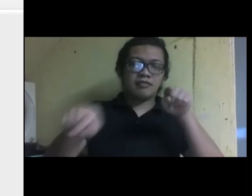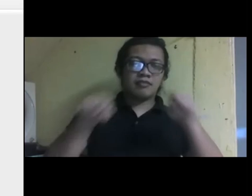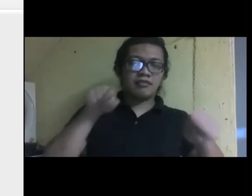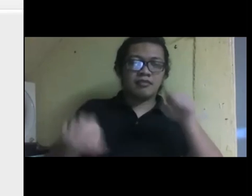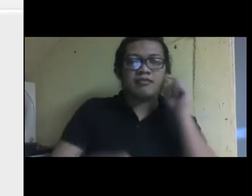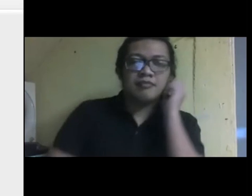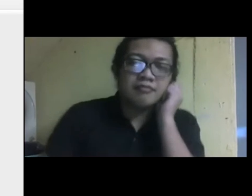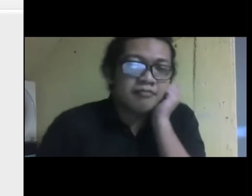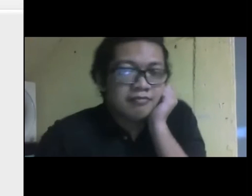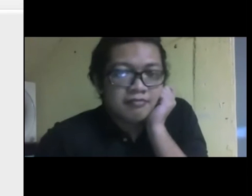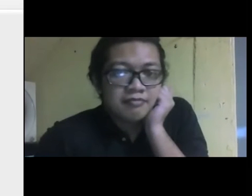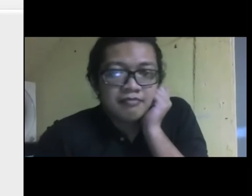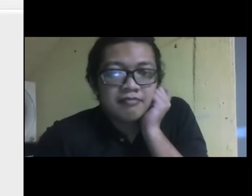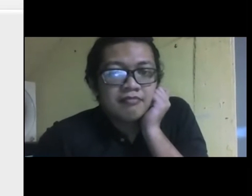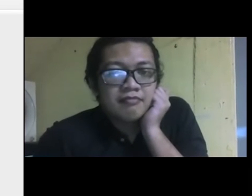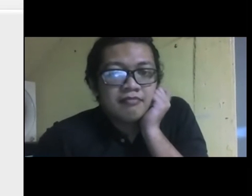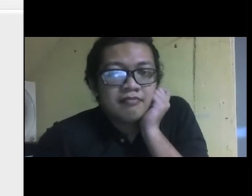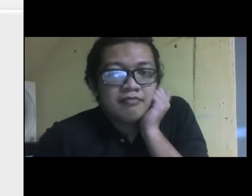or that question.